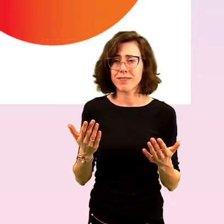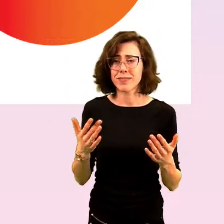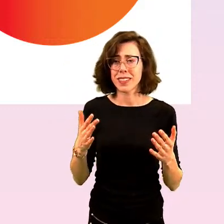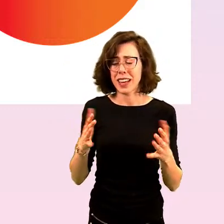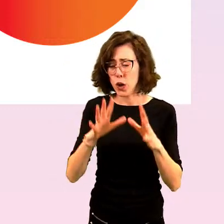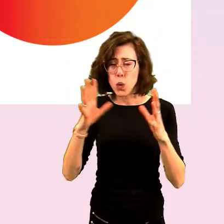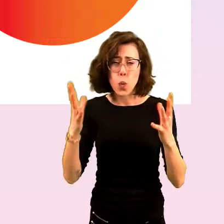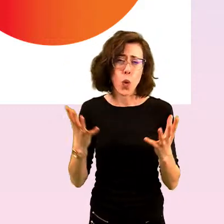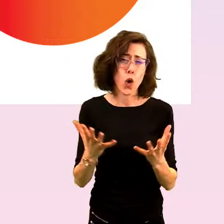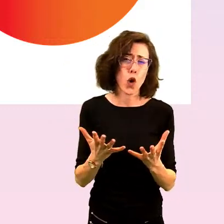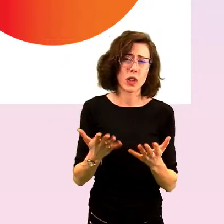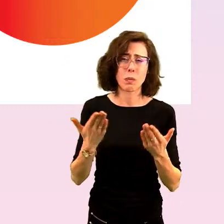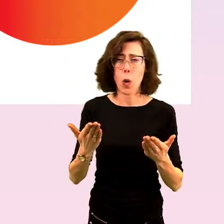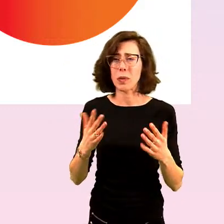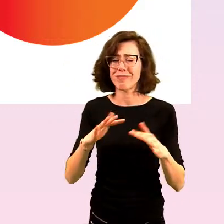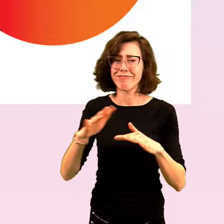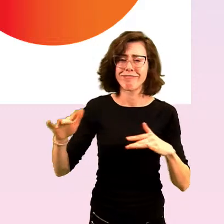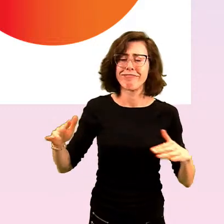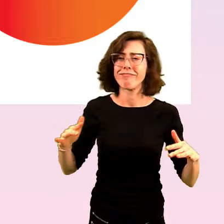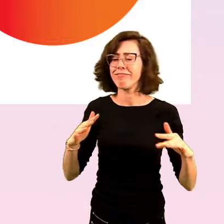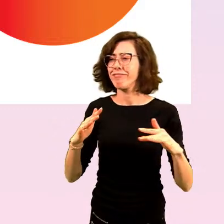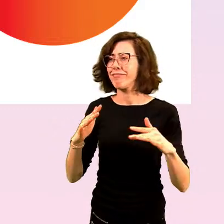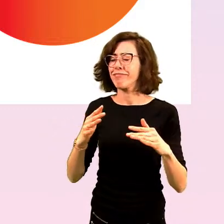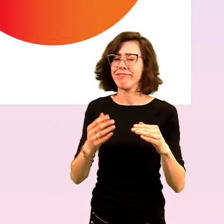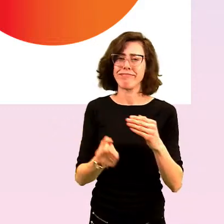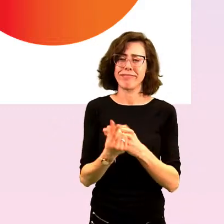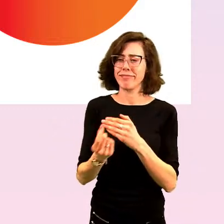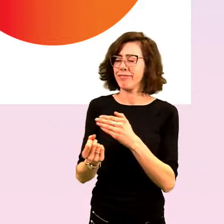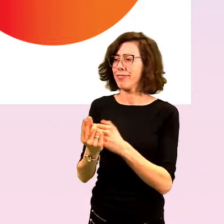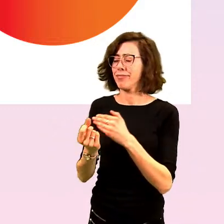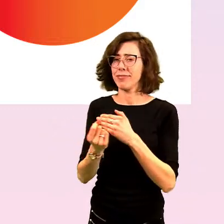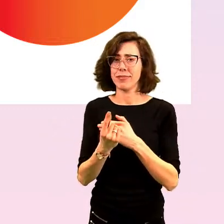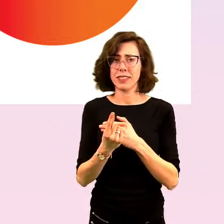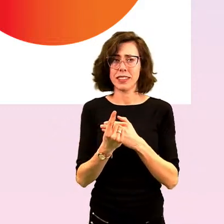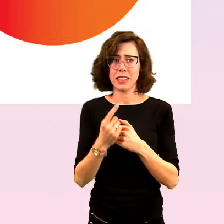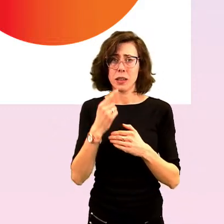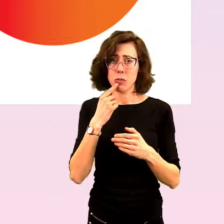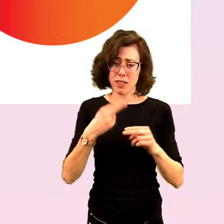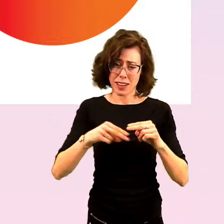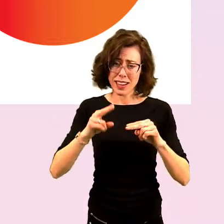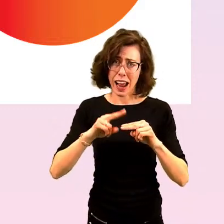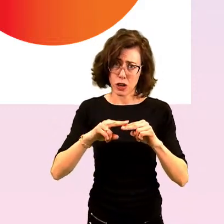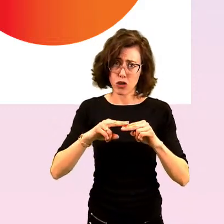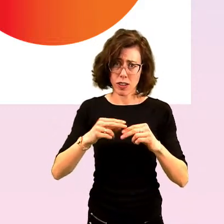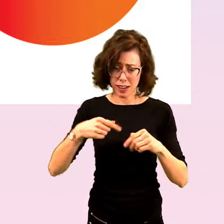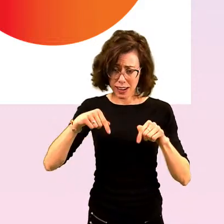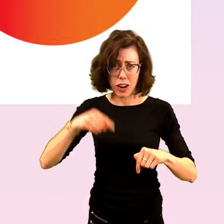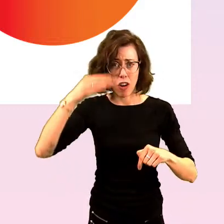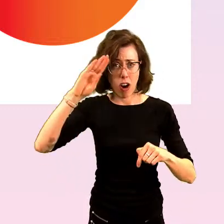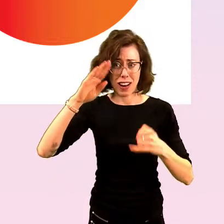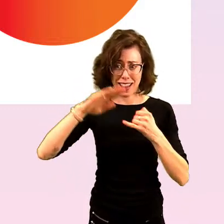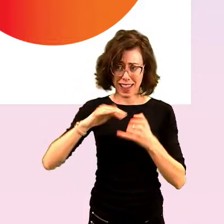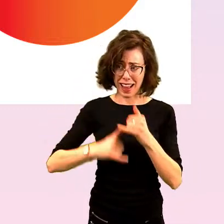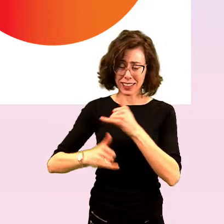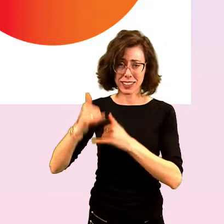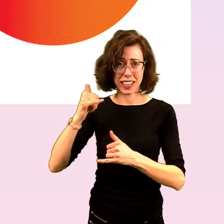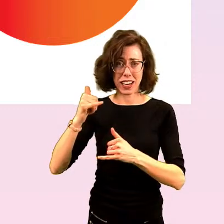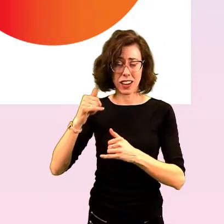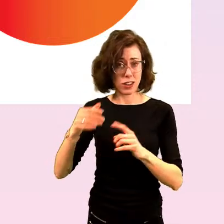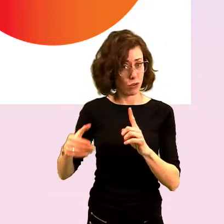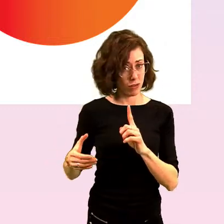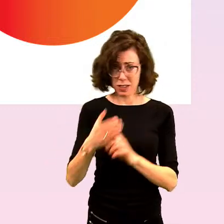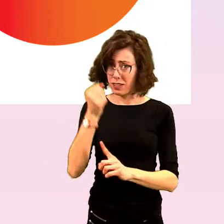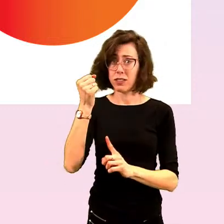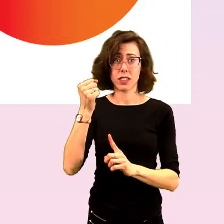at the moment, there was a huge success, I suppose, for all of us nationally last year, in that we were able to launch the brand